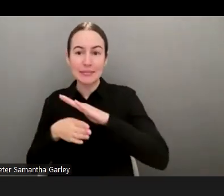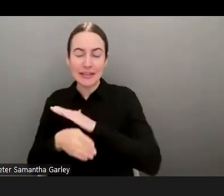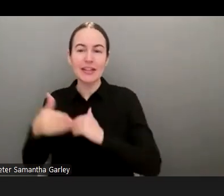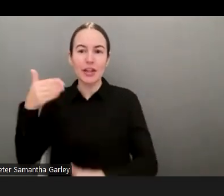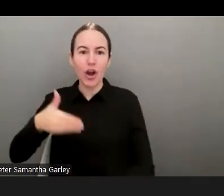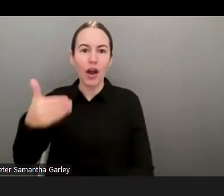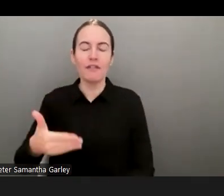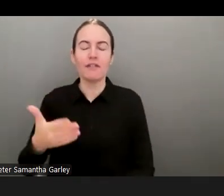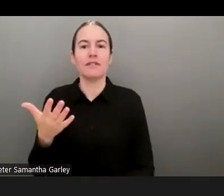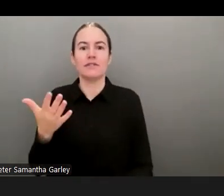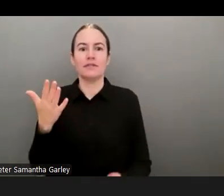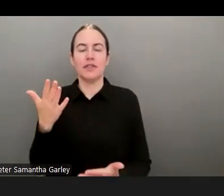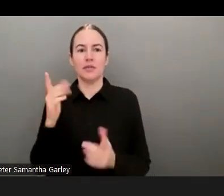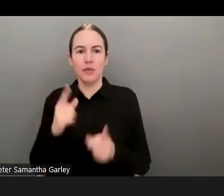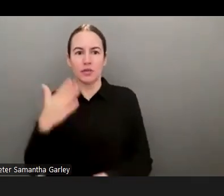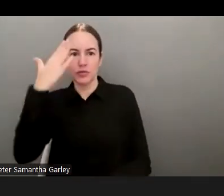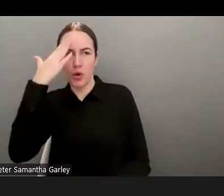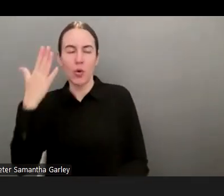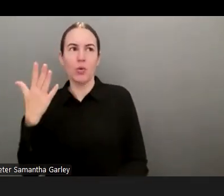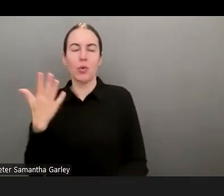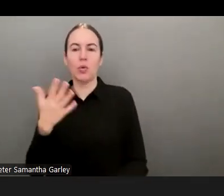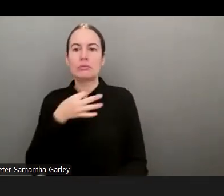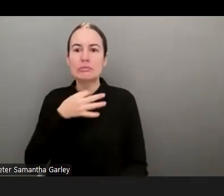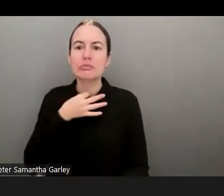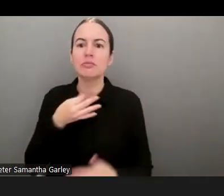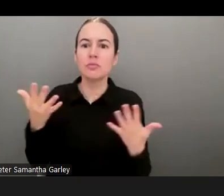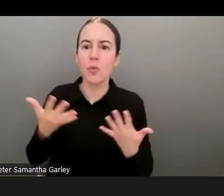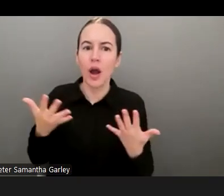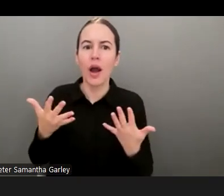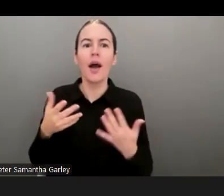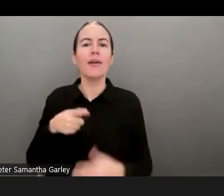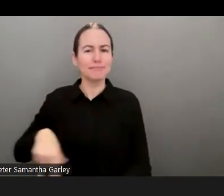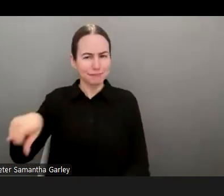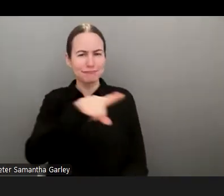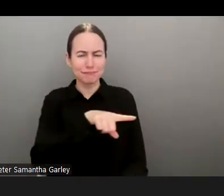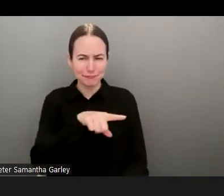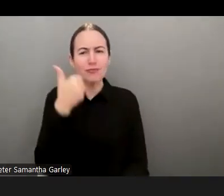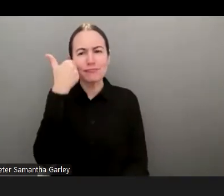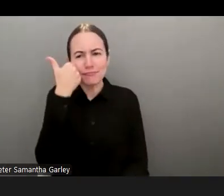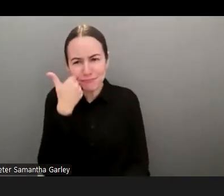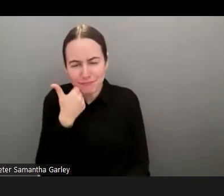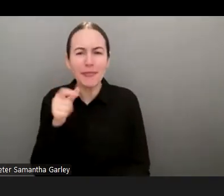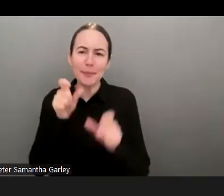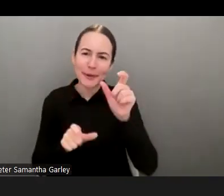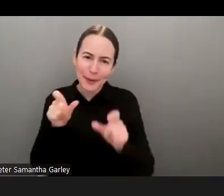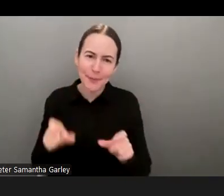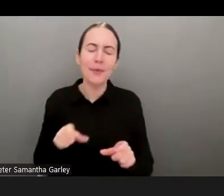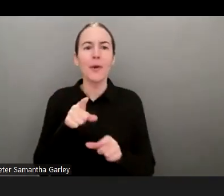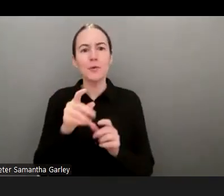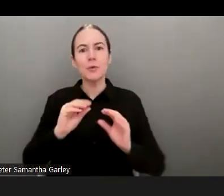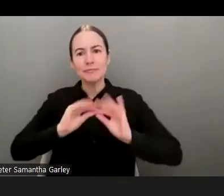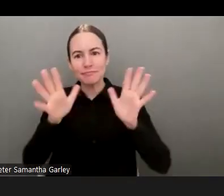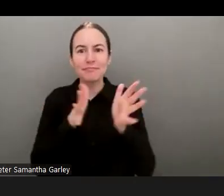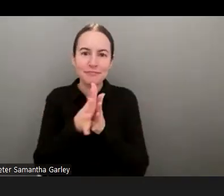What's the stick? So that's why we focus on it. So I know you're all nice and you will start with telling them what to do, and you have the supervision and all of that. But I